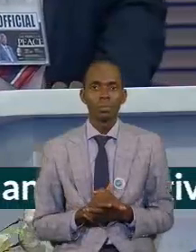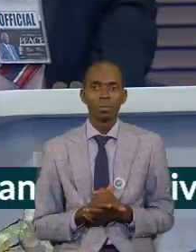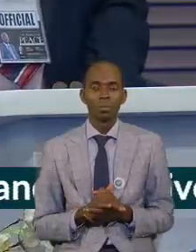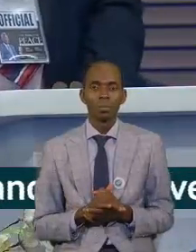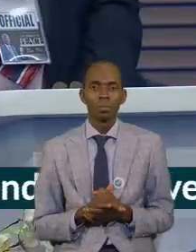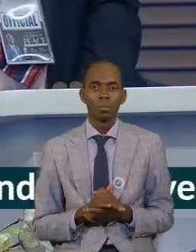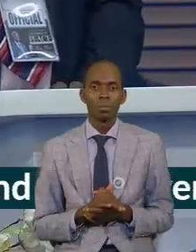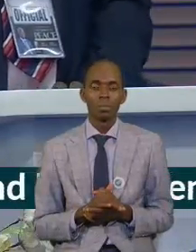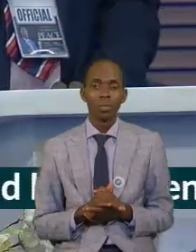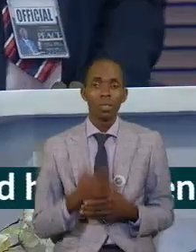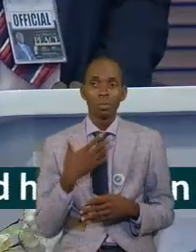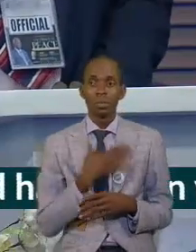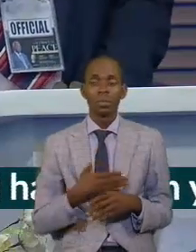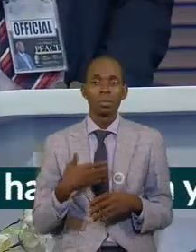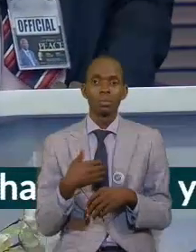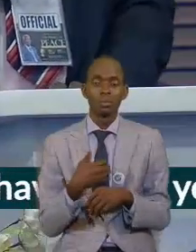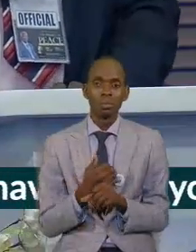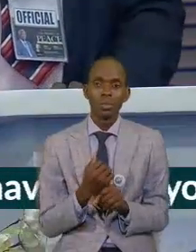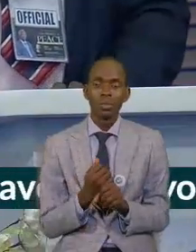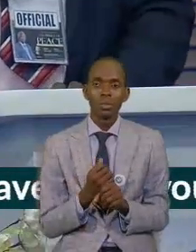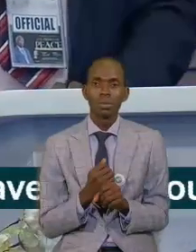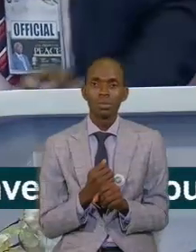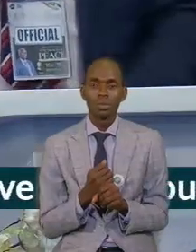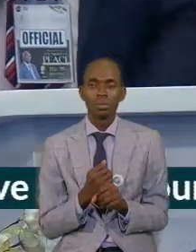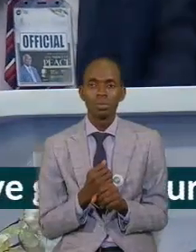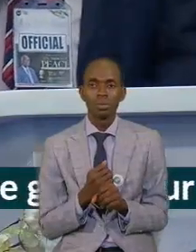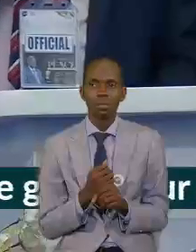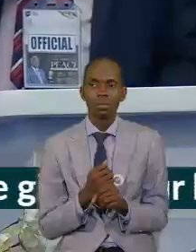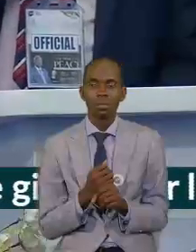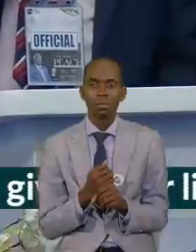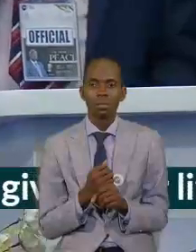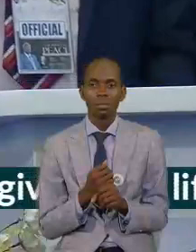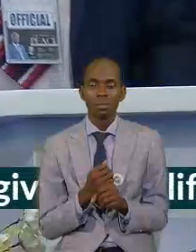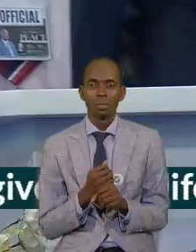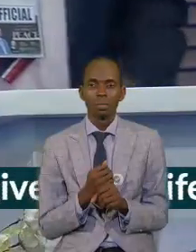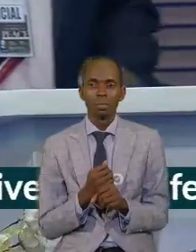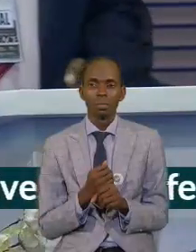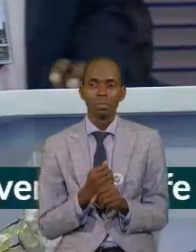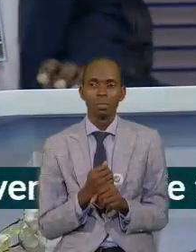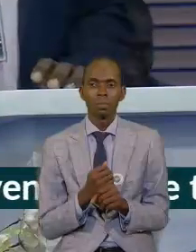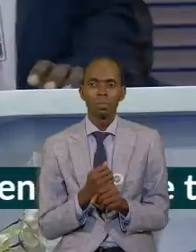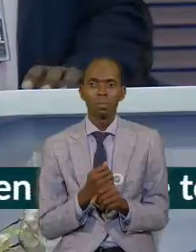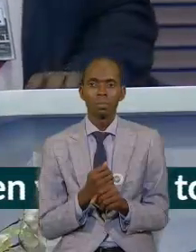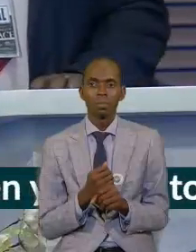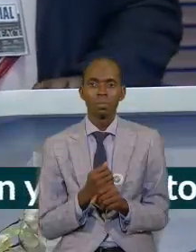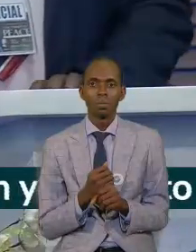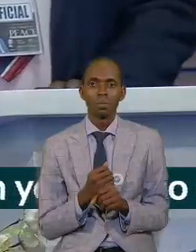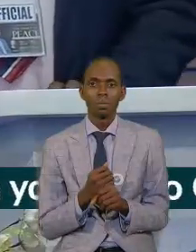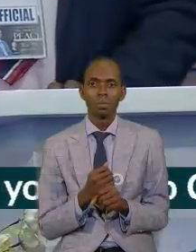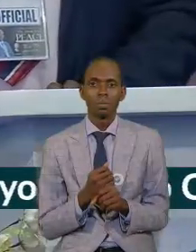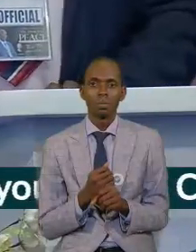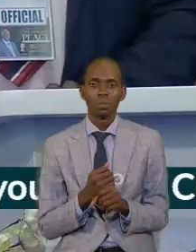Please may do that rapidly. Et je reprends les conseillers se trouvant à ma droite. Si vous avez